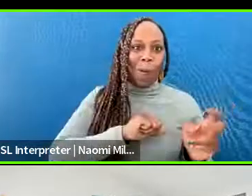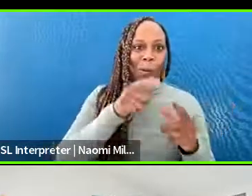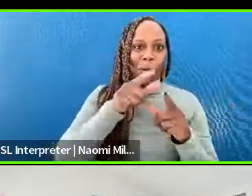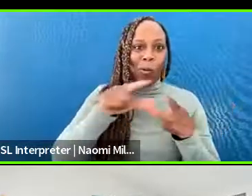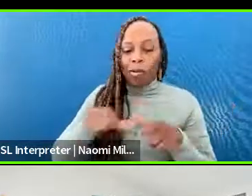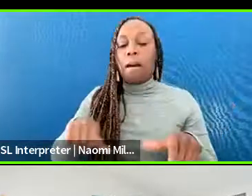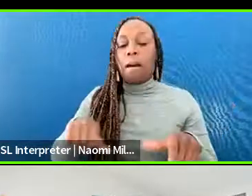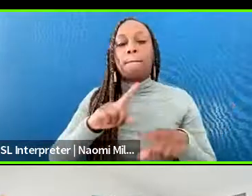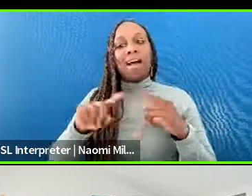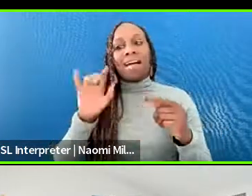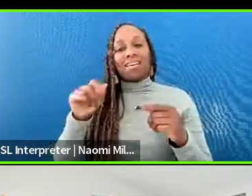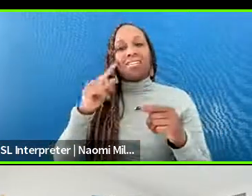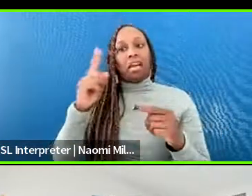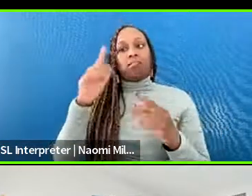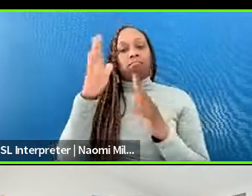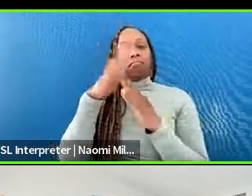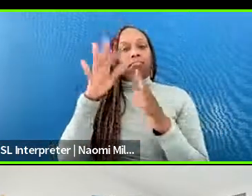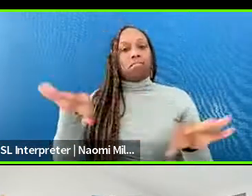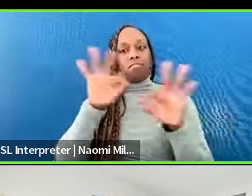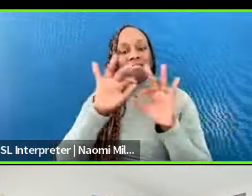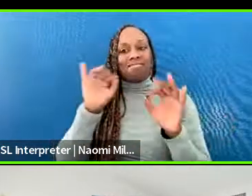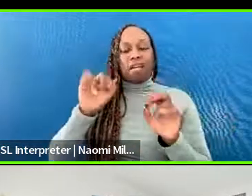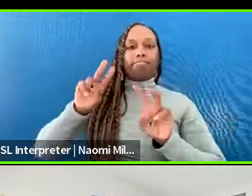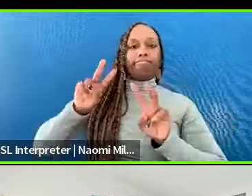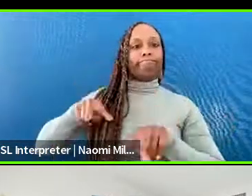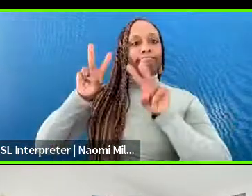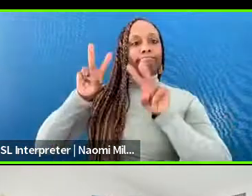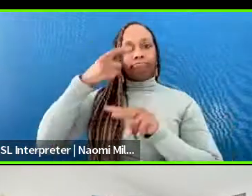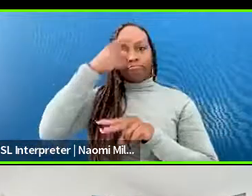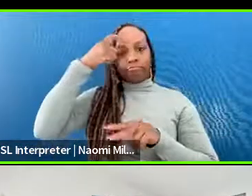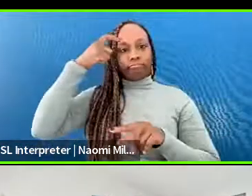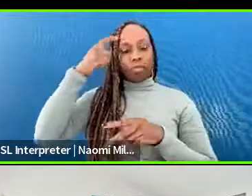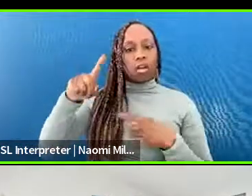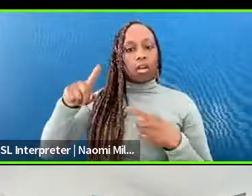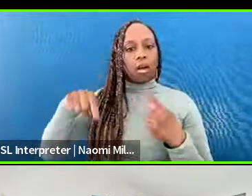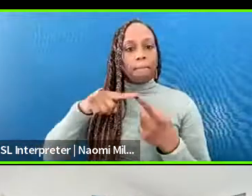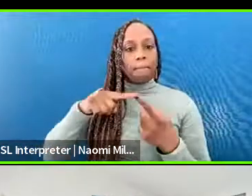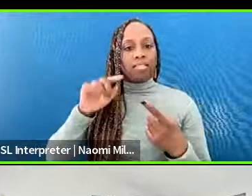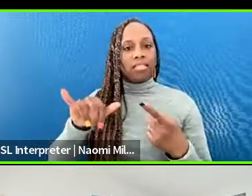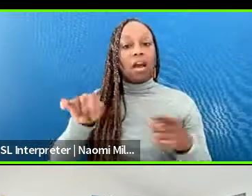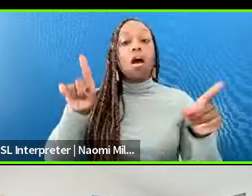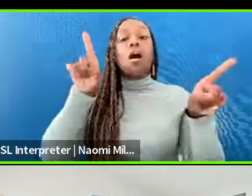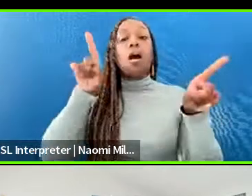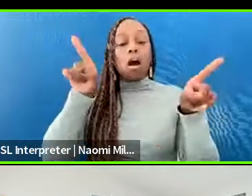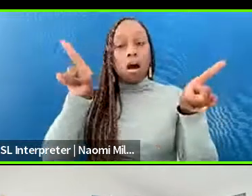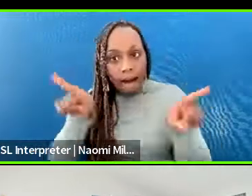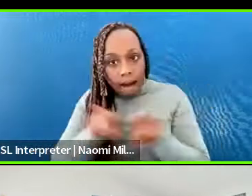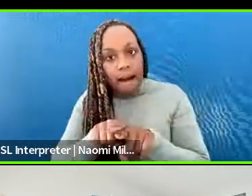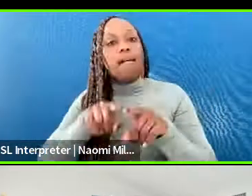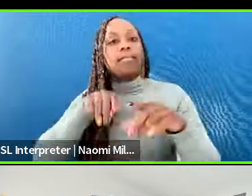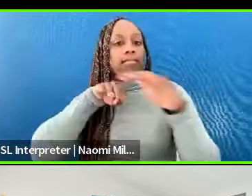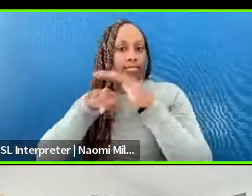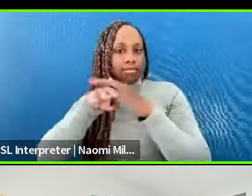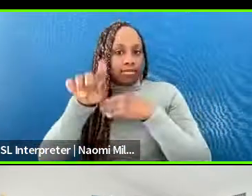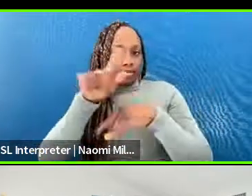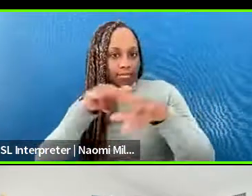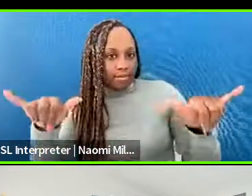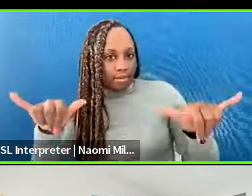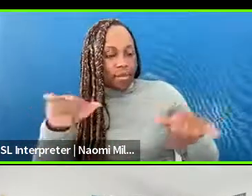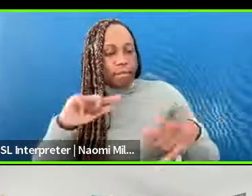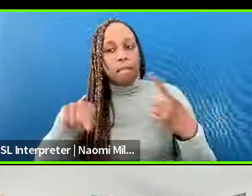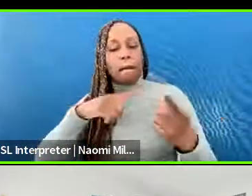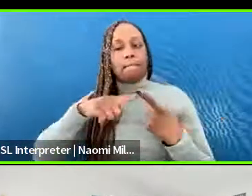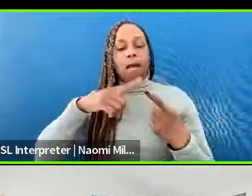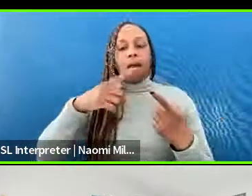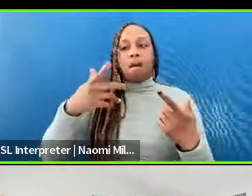part of it, of the stigma around and the accessibility at the same time around,